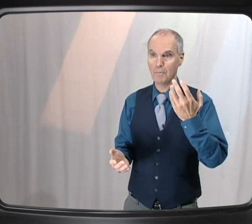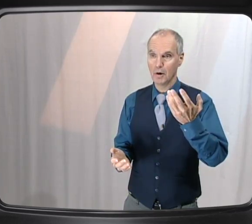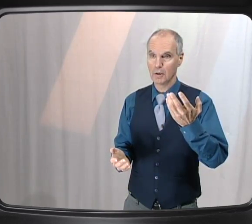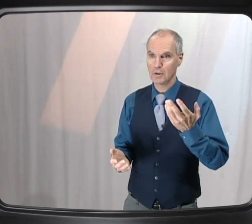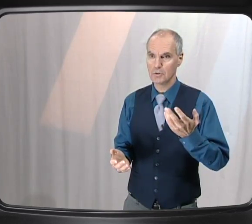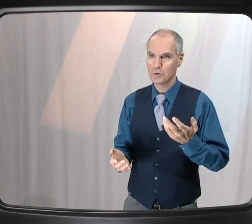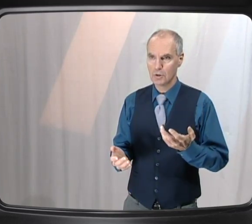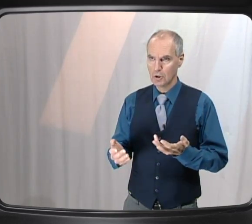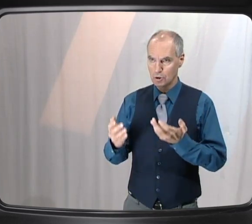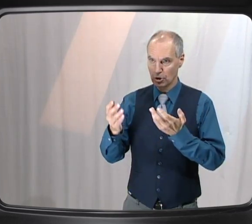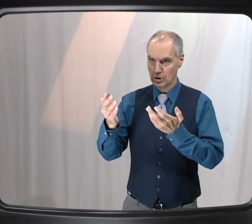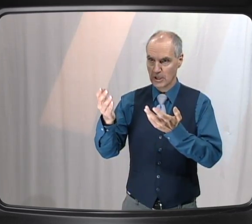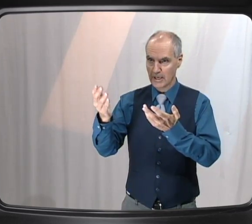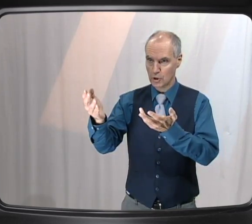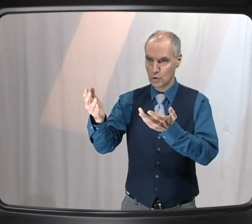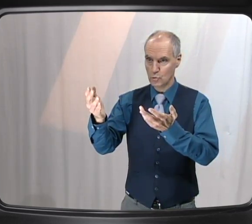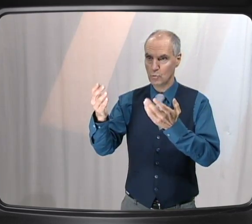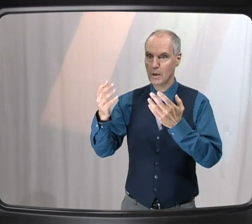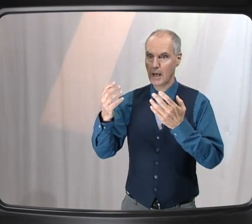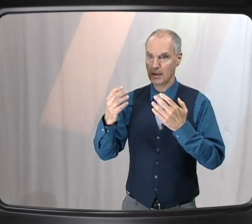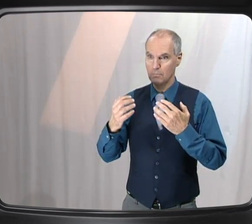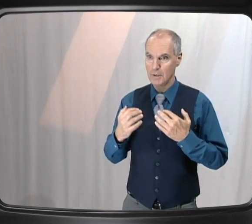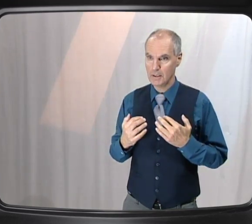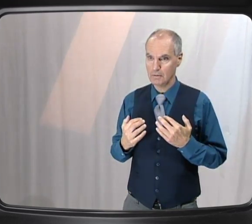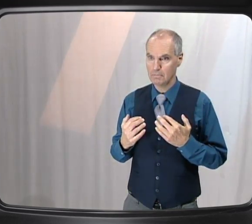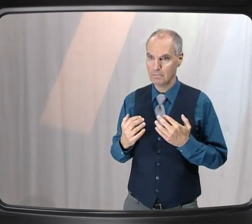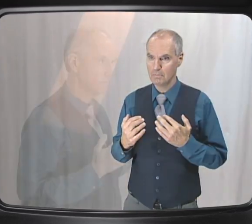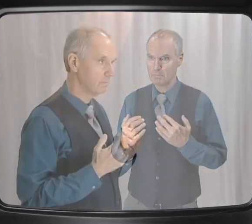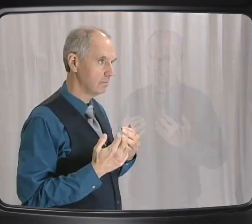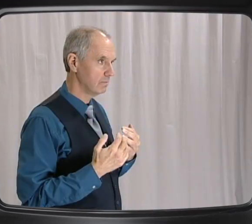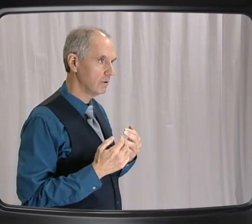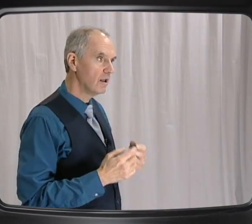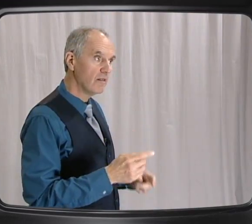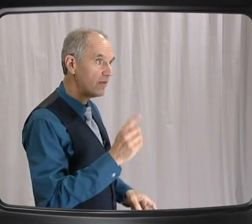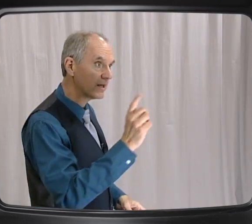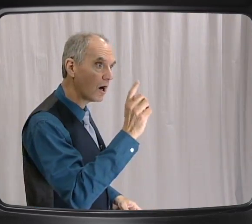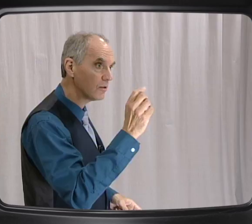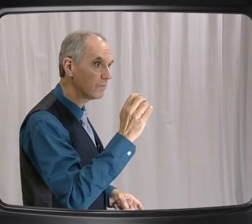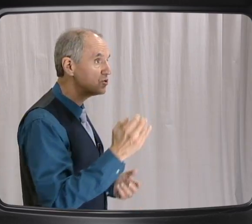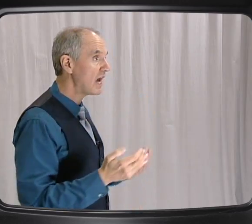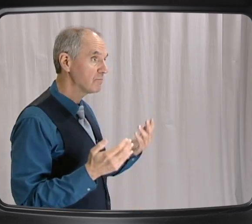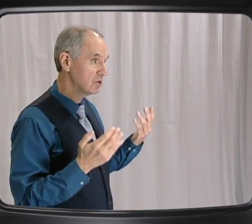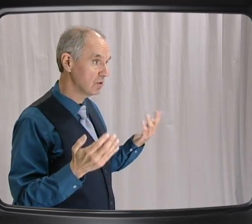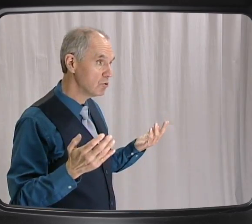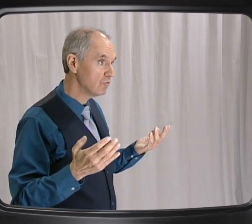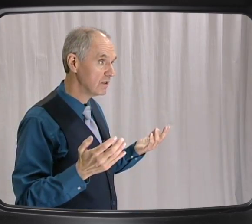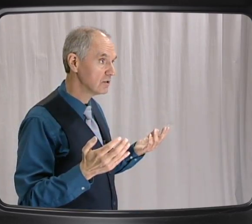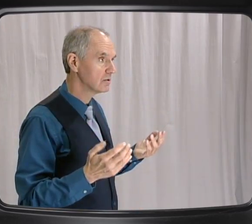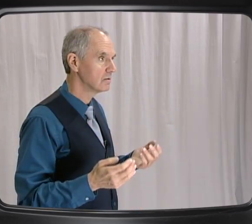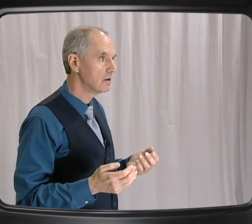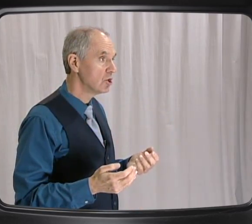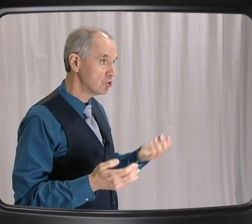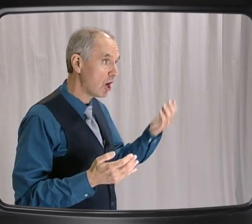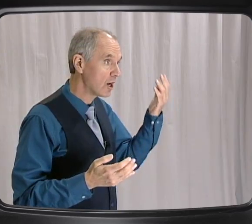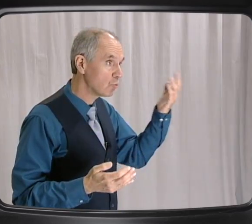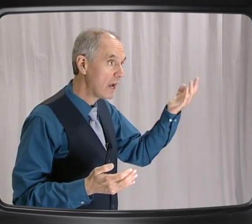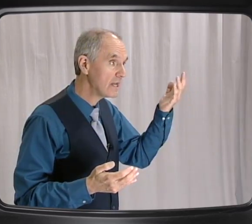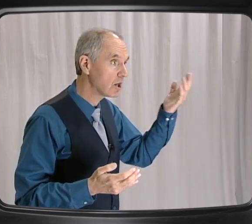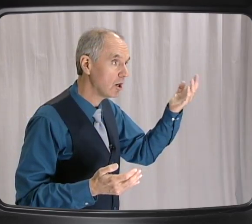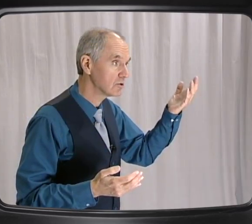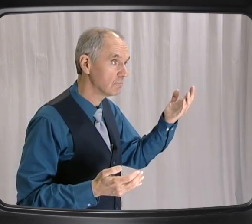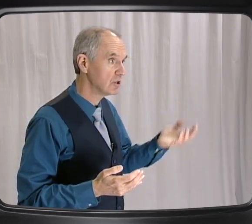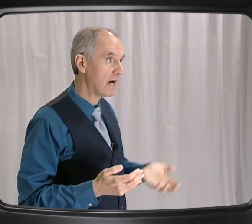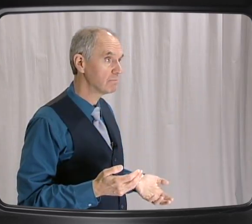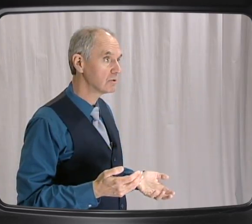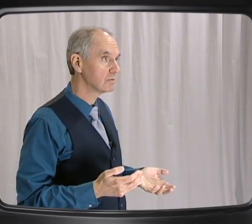also Americans, just like you and me." "They call them Japs in the movies. John